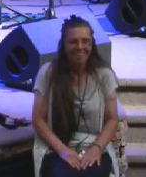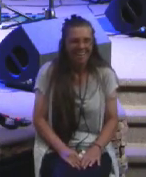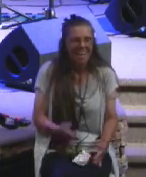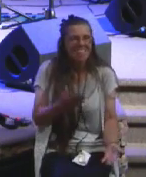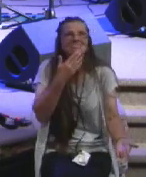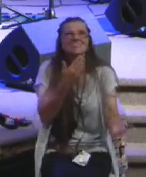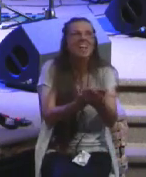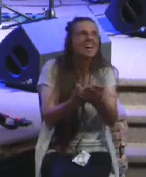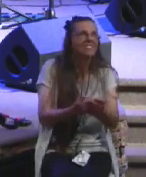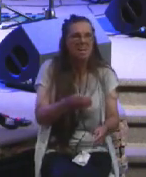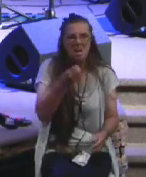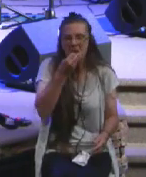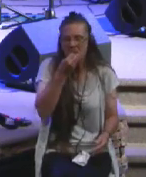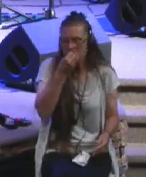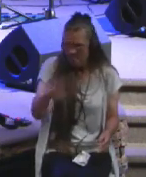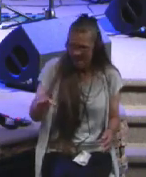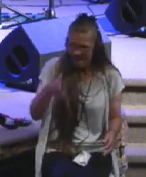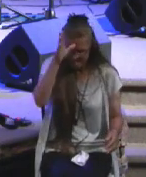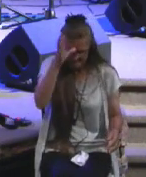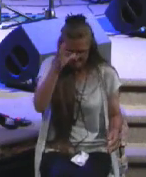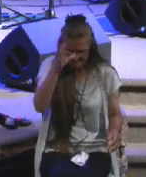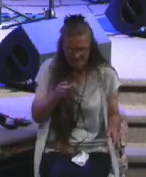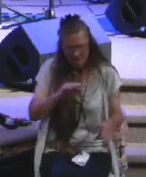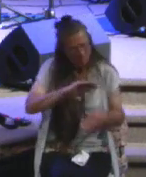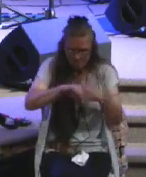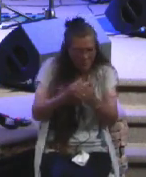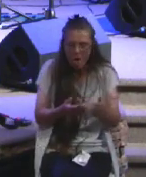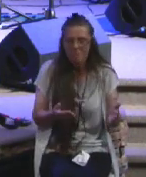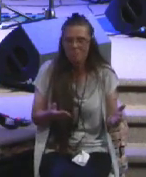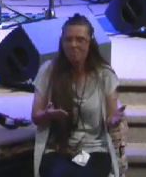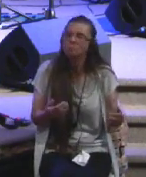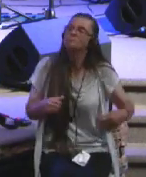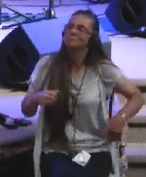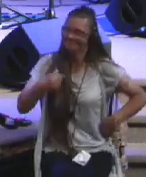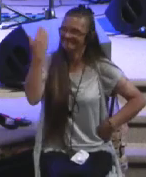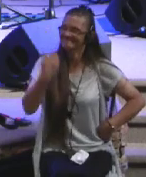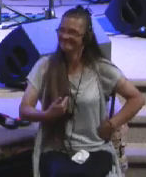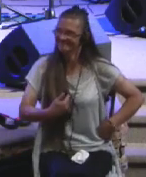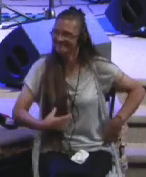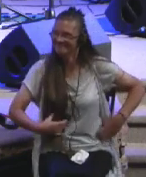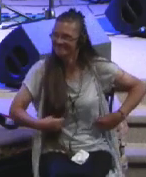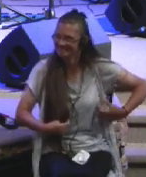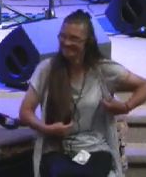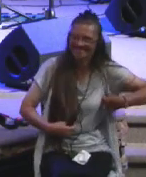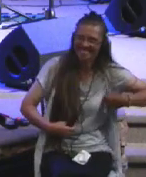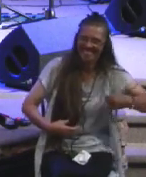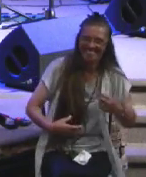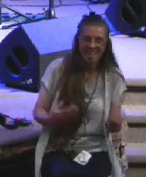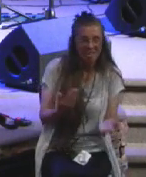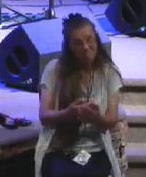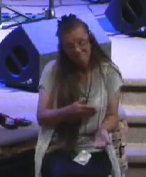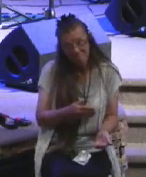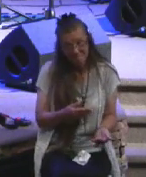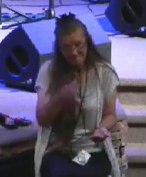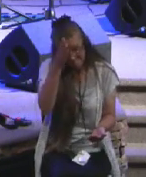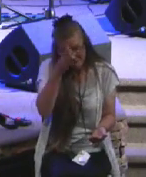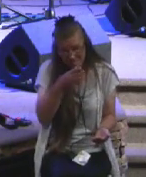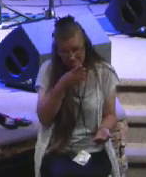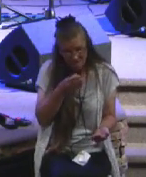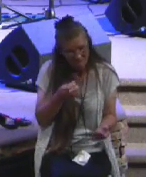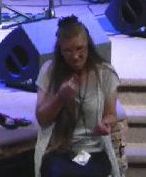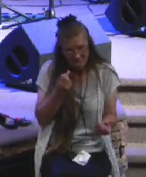thankfully, bad parents don't always produce bad kids. But how do you know good parents don't always produce